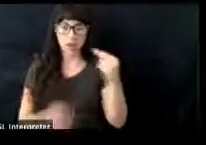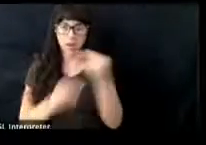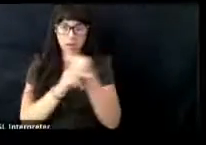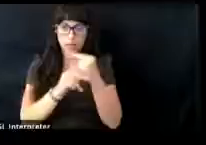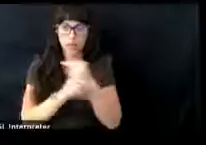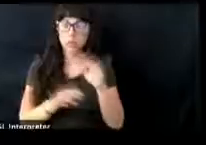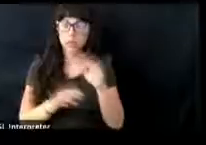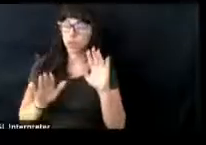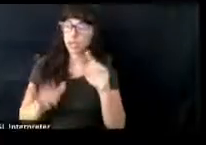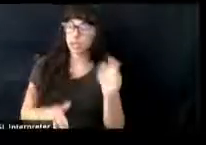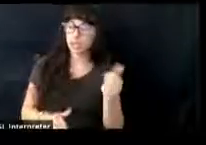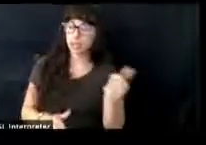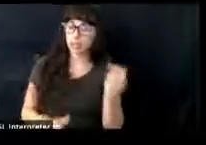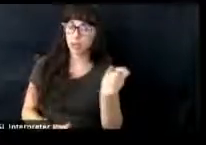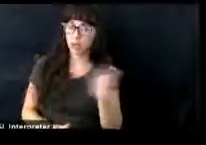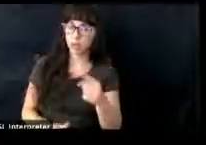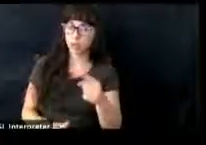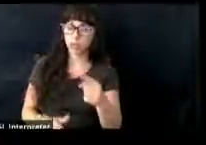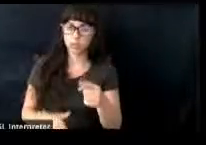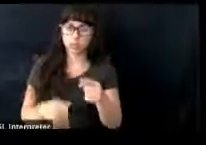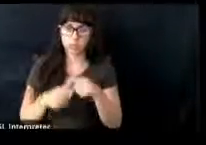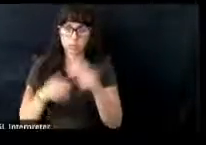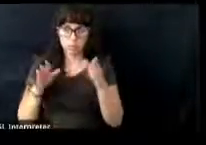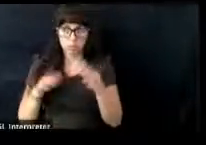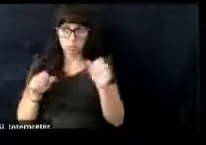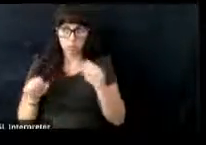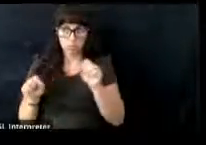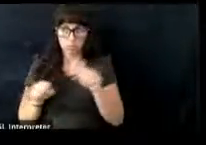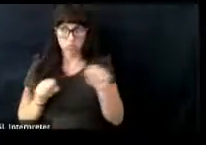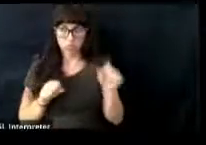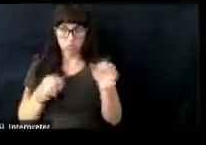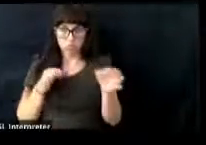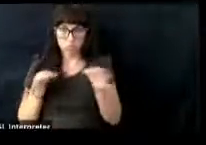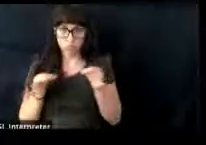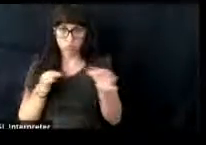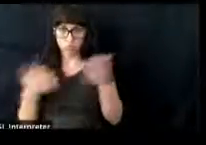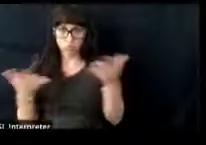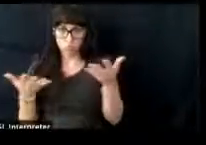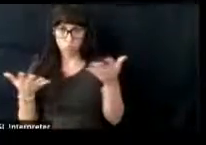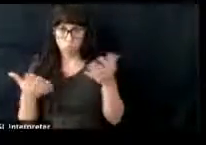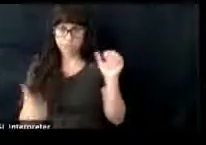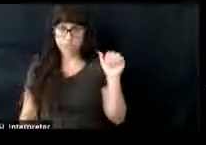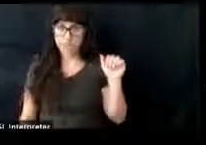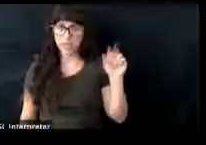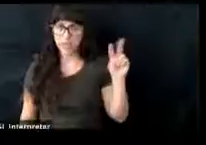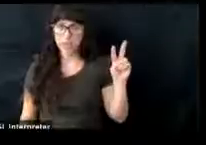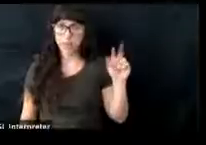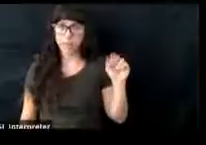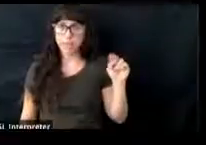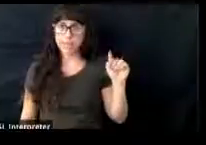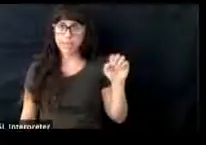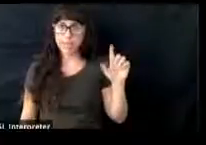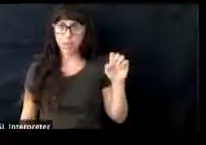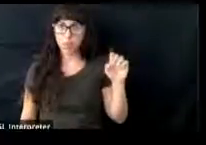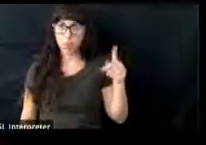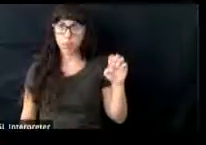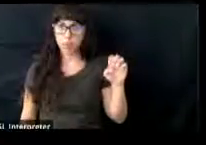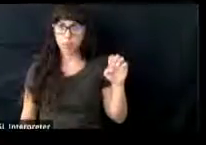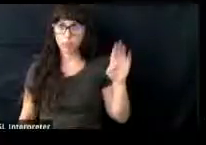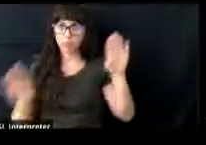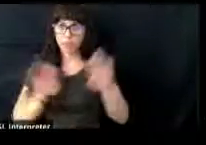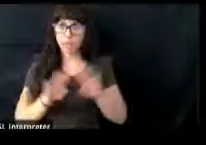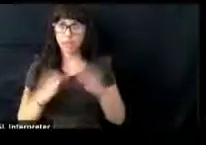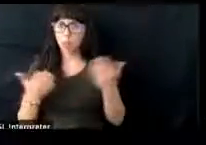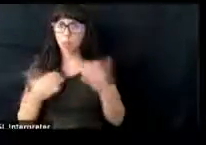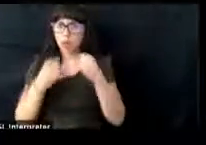ask the caller, would you be able to please describe what is the Antelope Valley? What are the boundaries on the north, west, east,